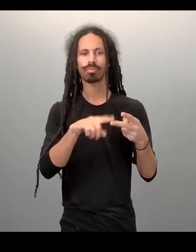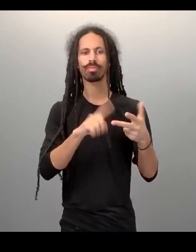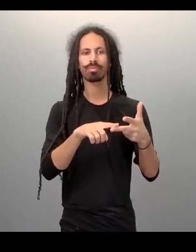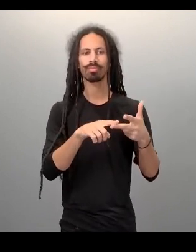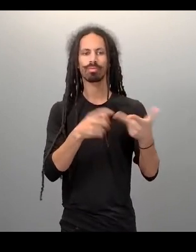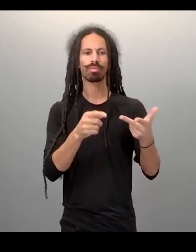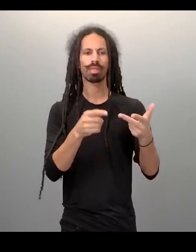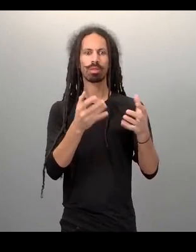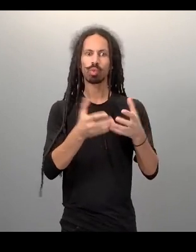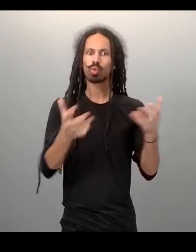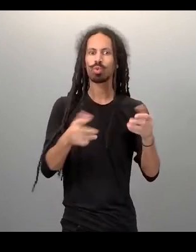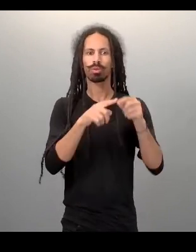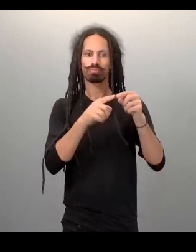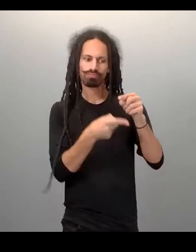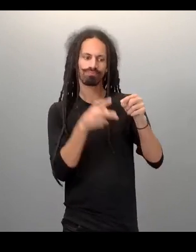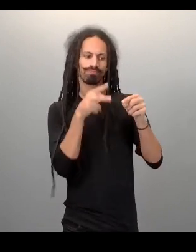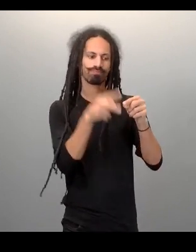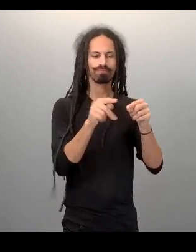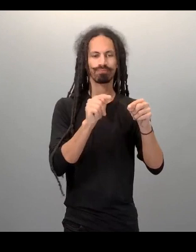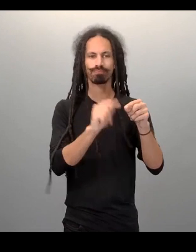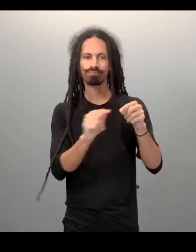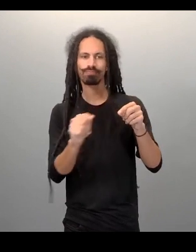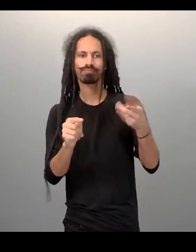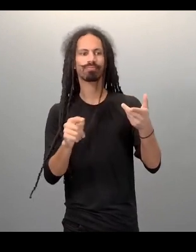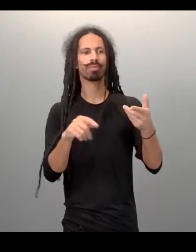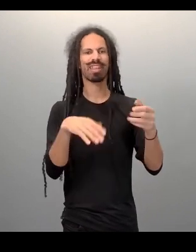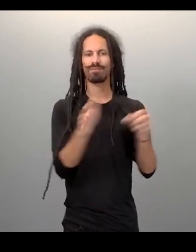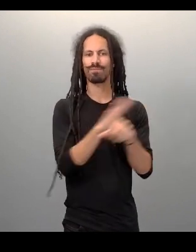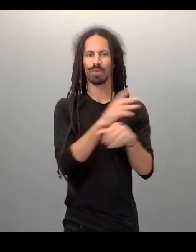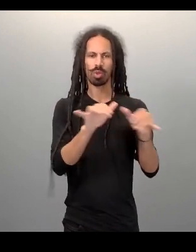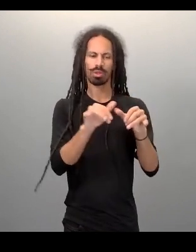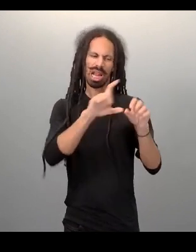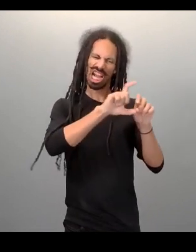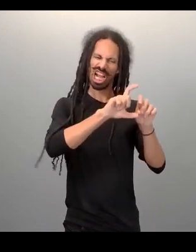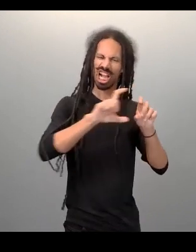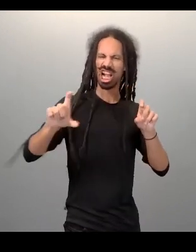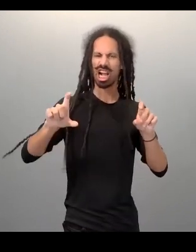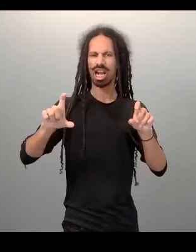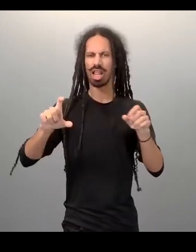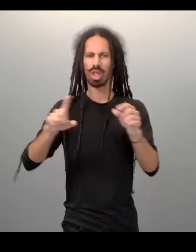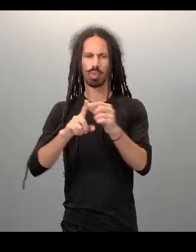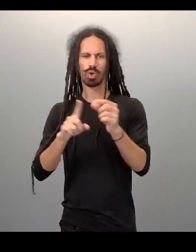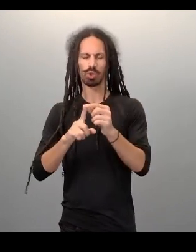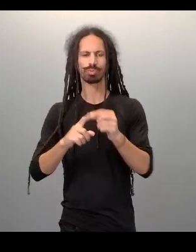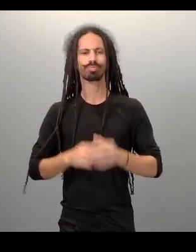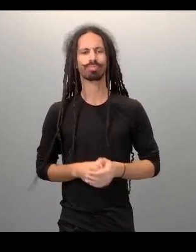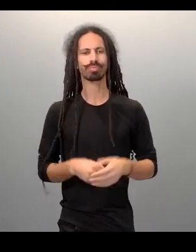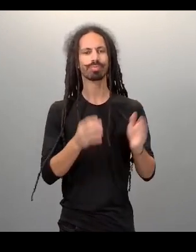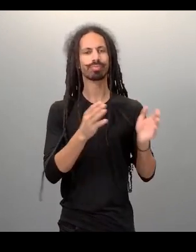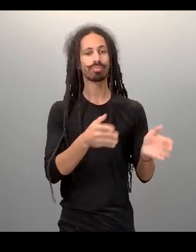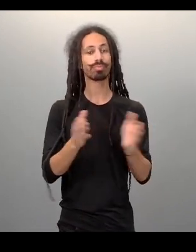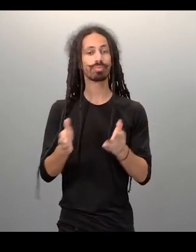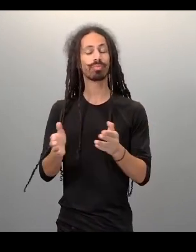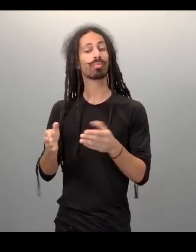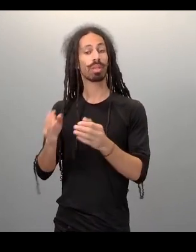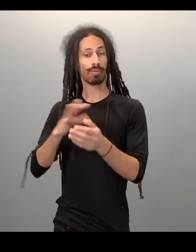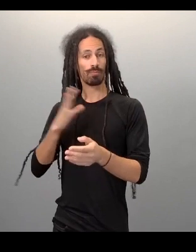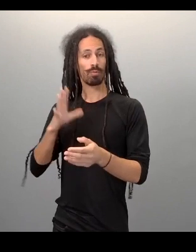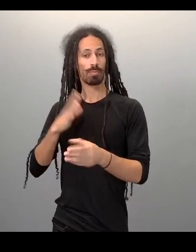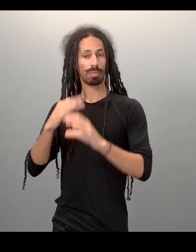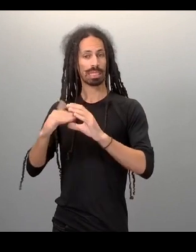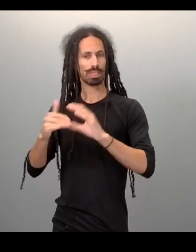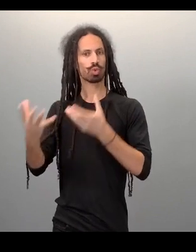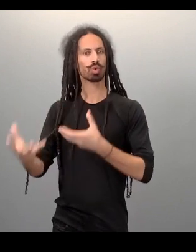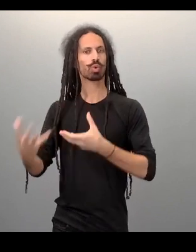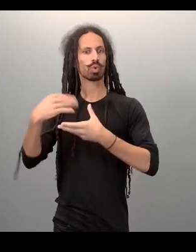emoticons, and capitalizing entire words. In formal emails, you should include, as we spoke